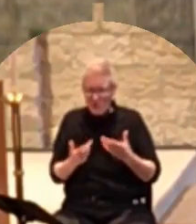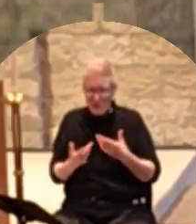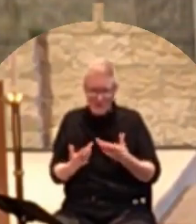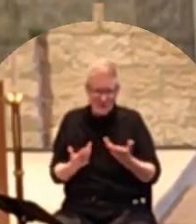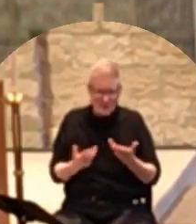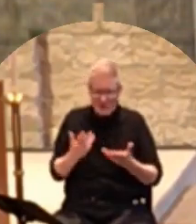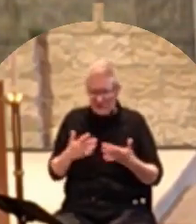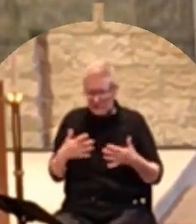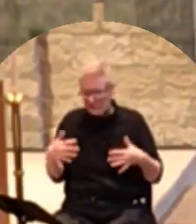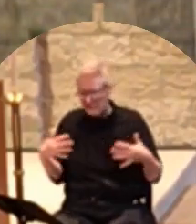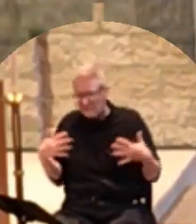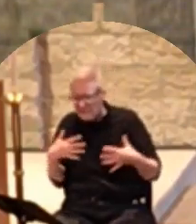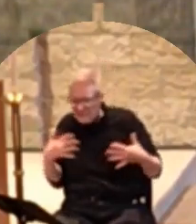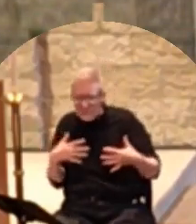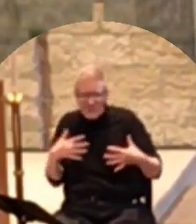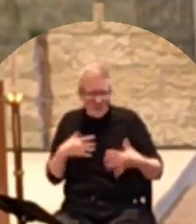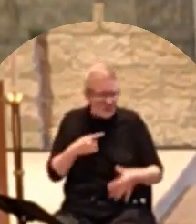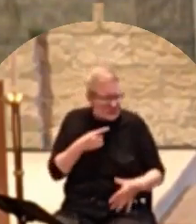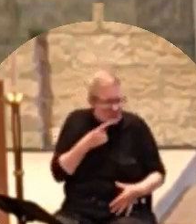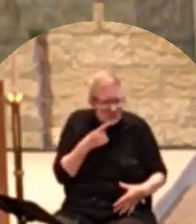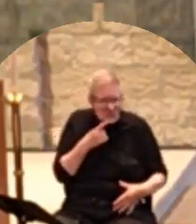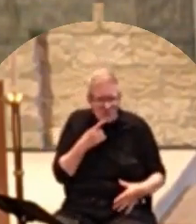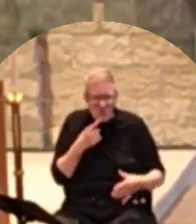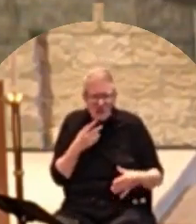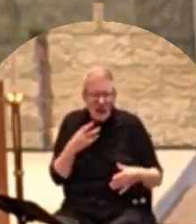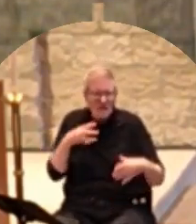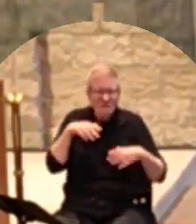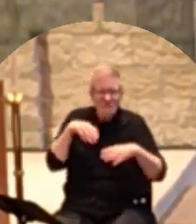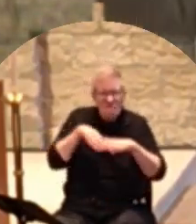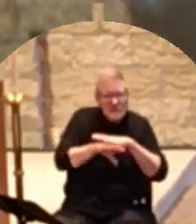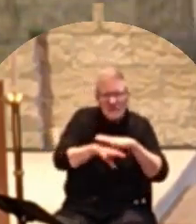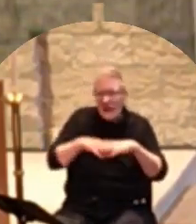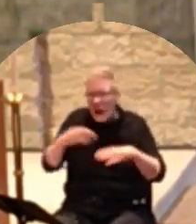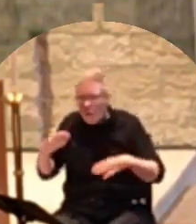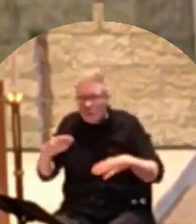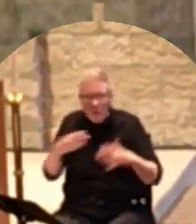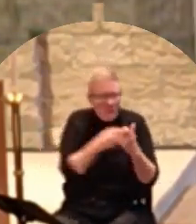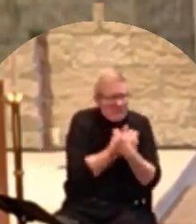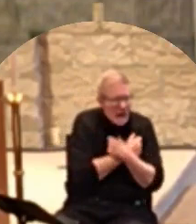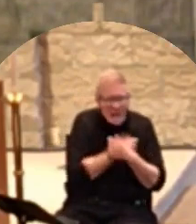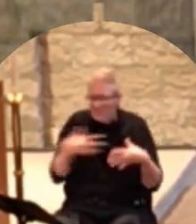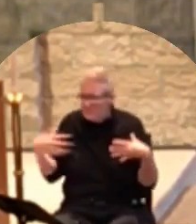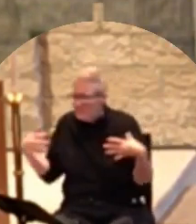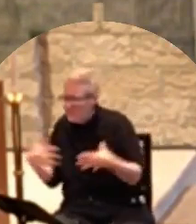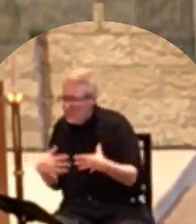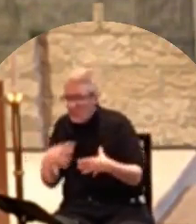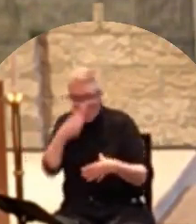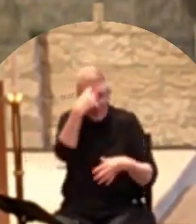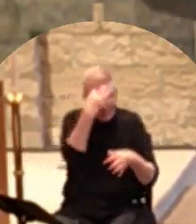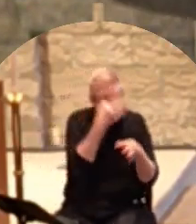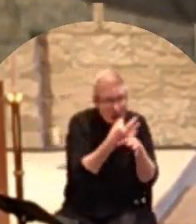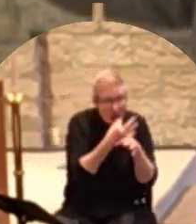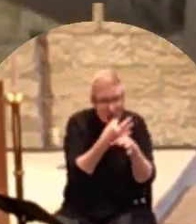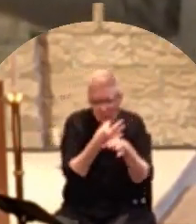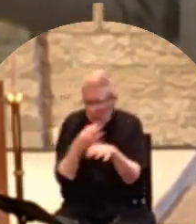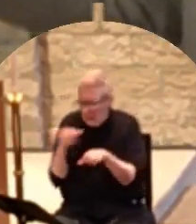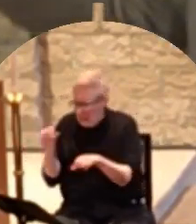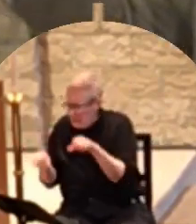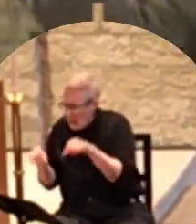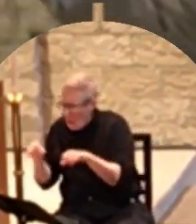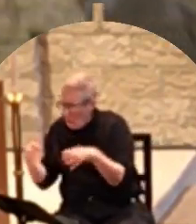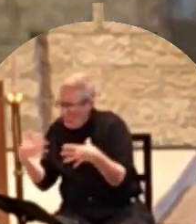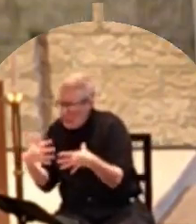of this place of love, this place of fear, this place of faith, this place of